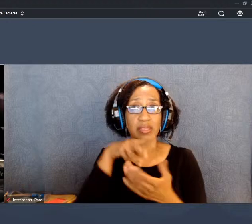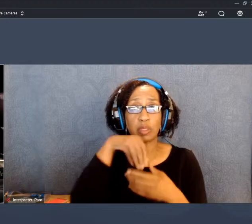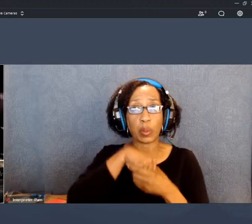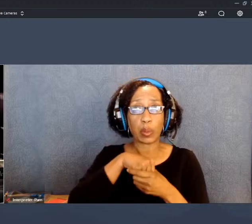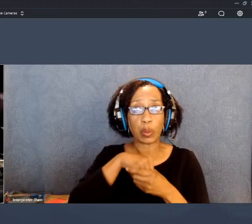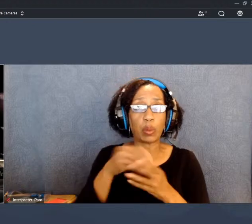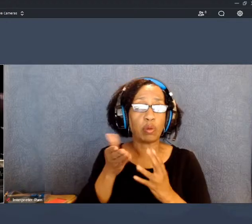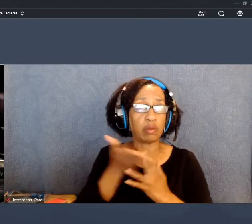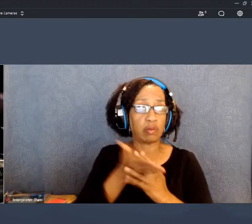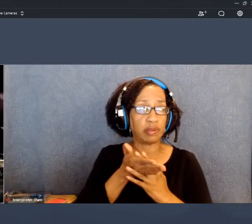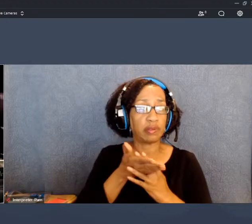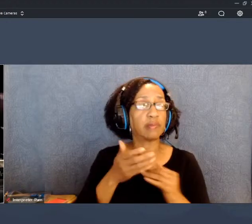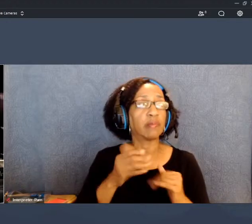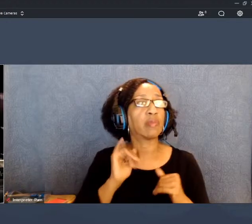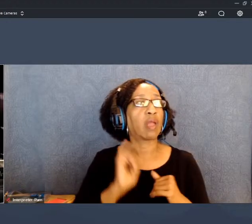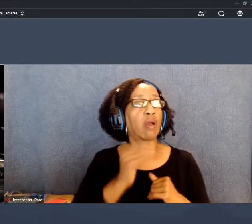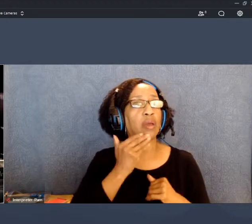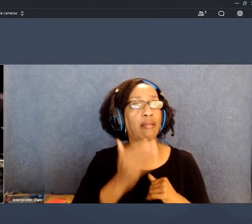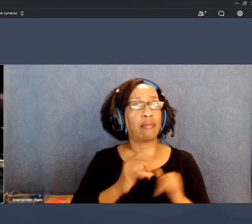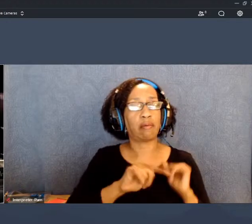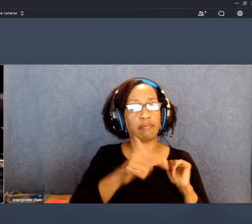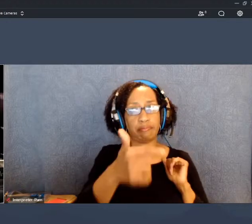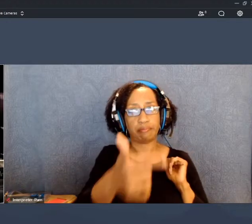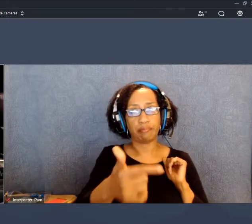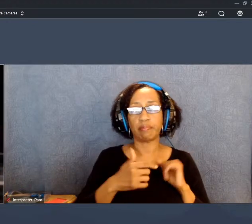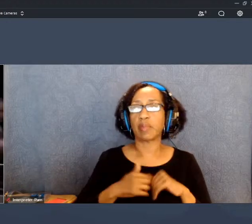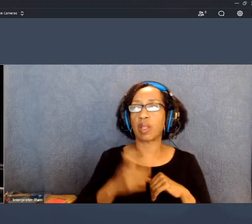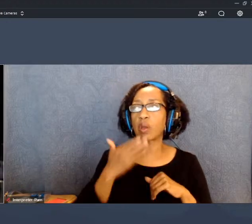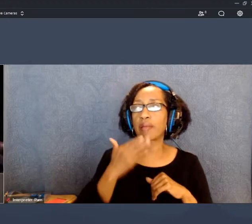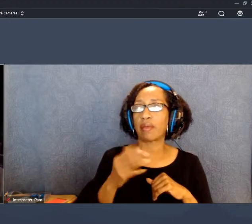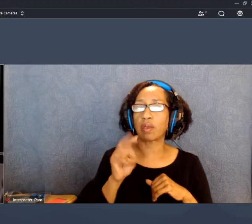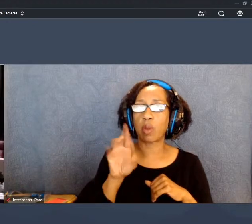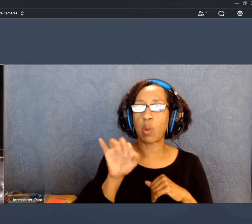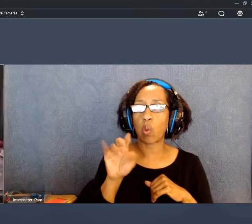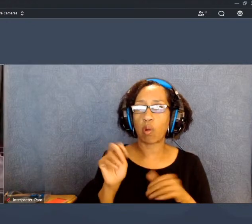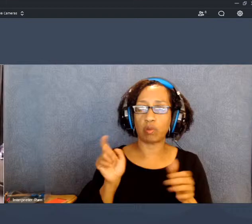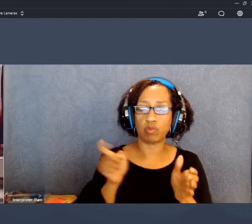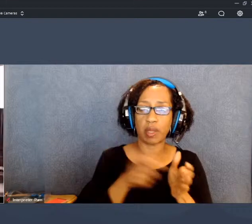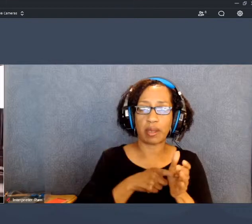you. Chair, I'll yield for now. Thank you very much. Councilman Warren, you're recognized.